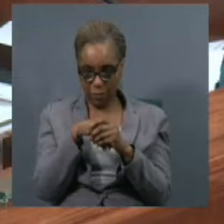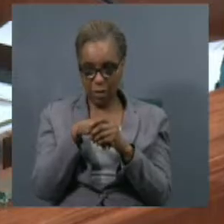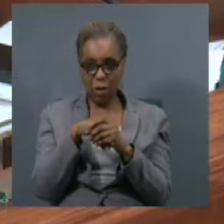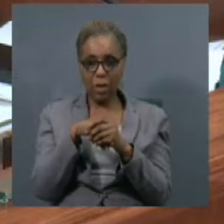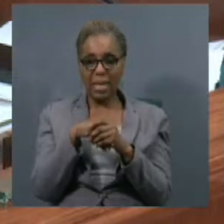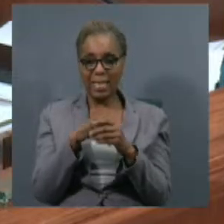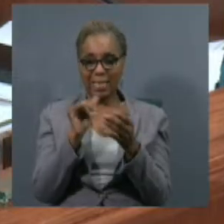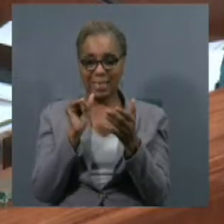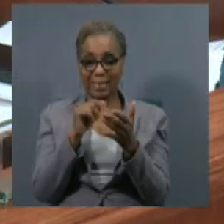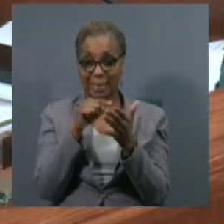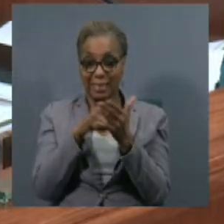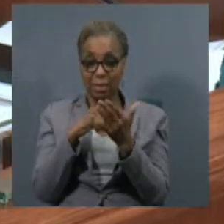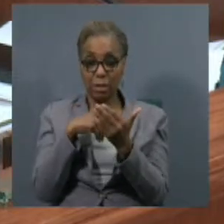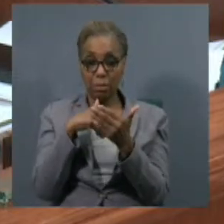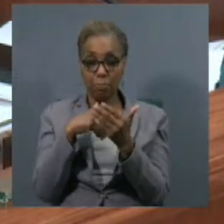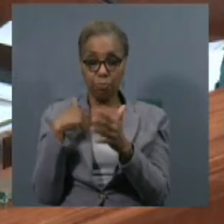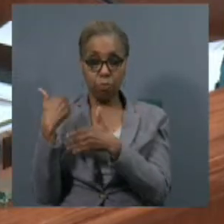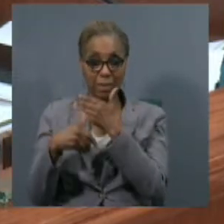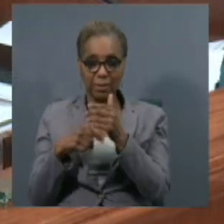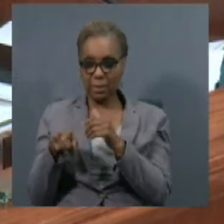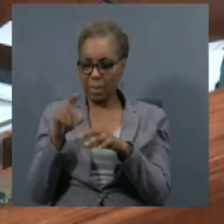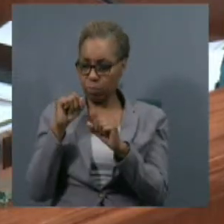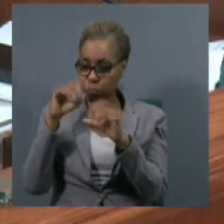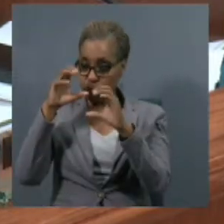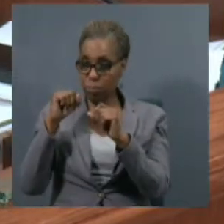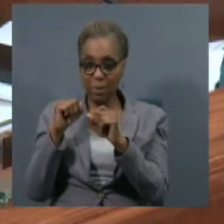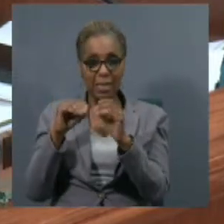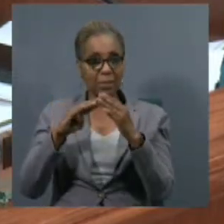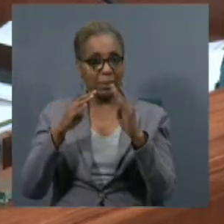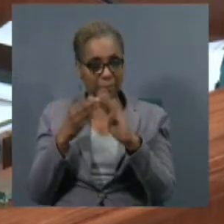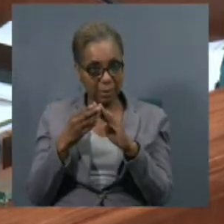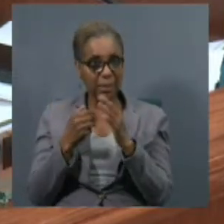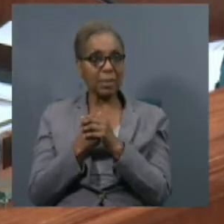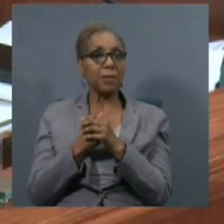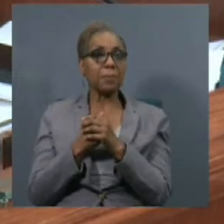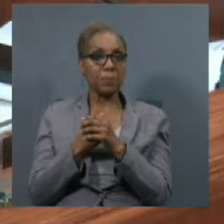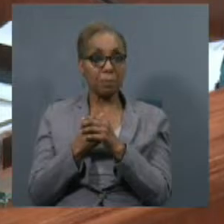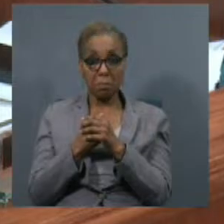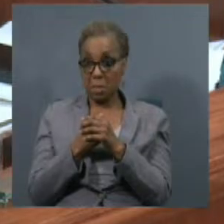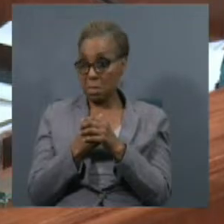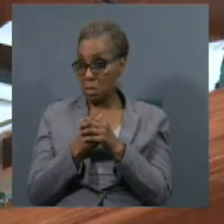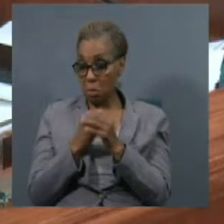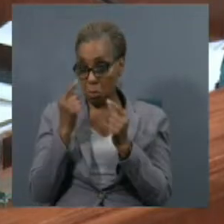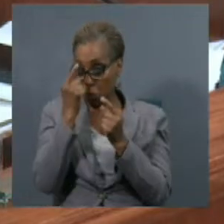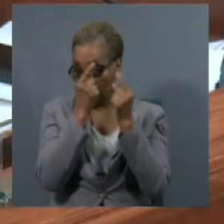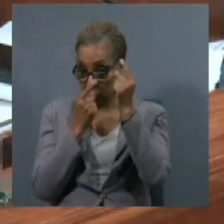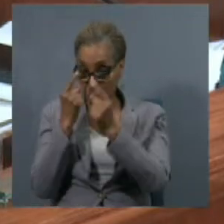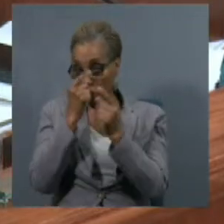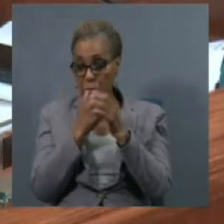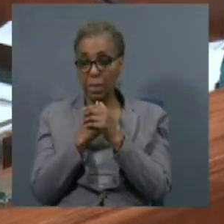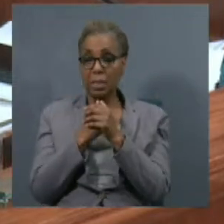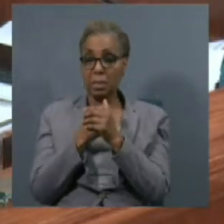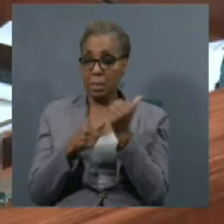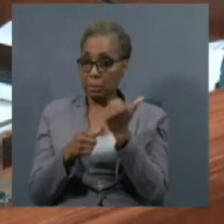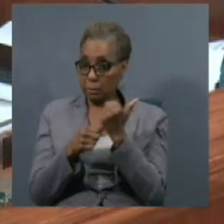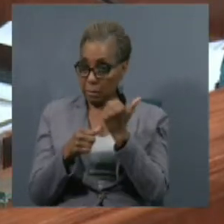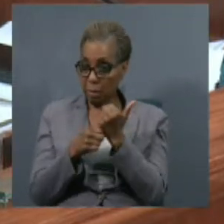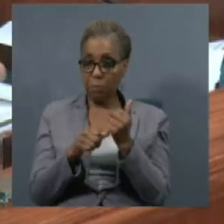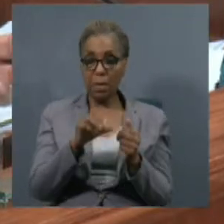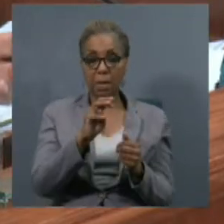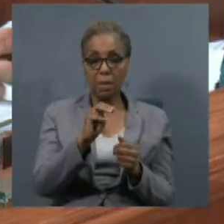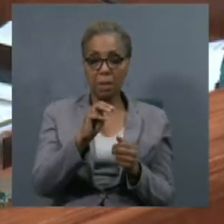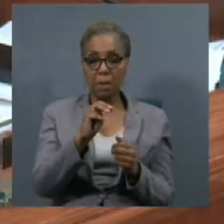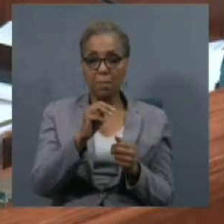this process. He was surprised that the city was looking at some way to assist Madison